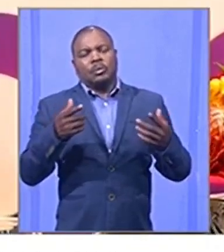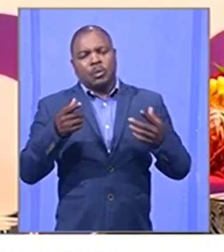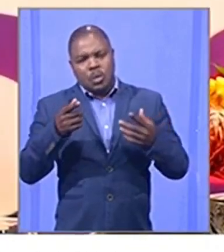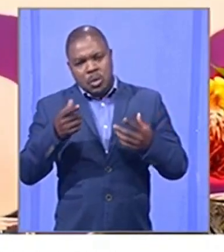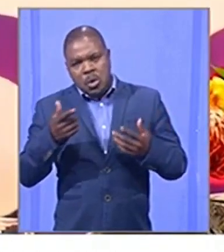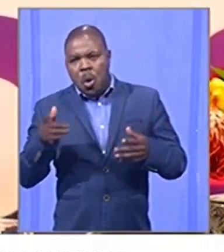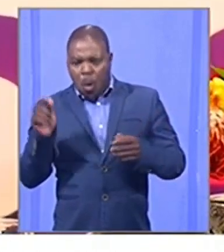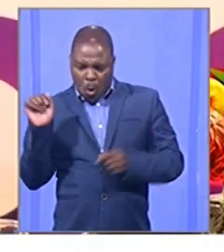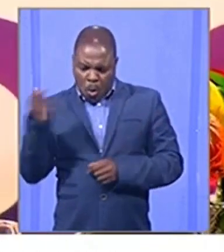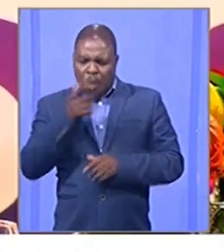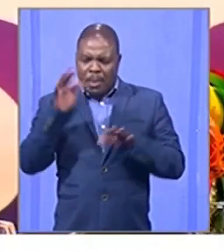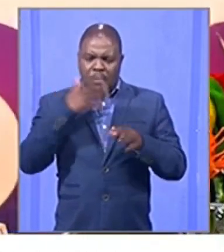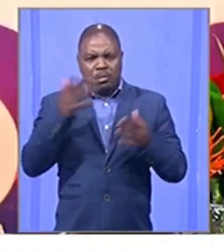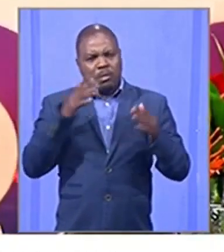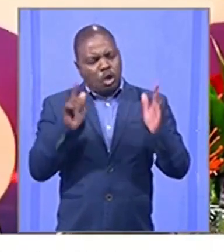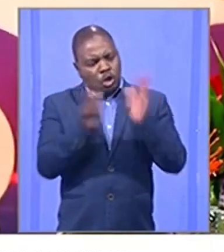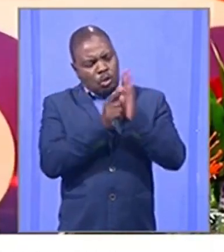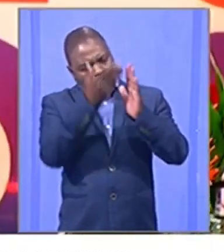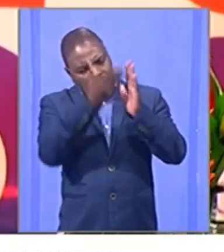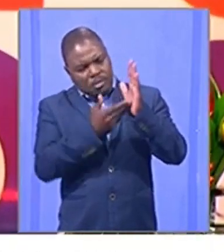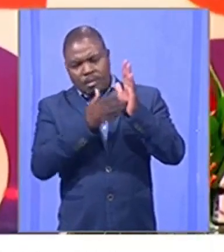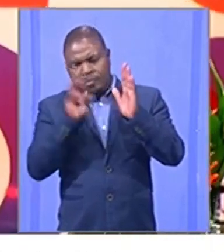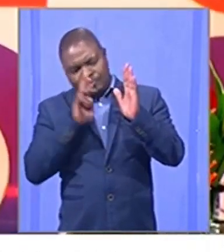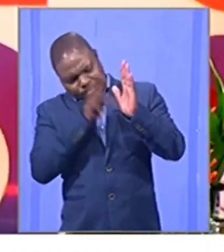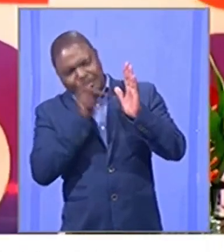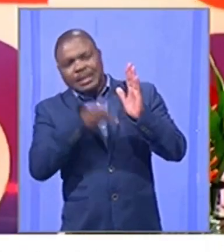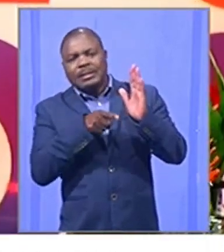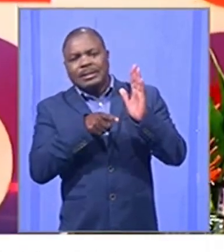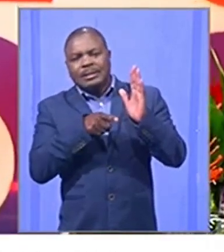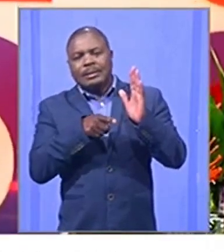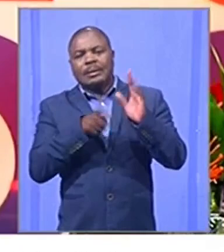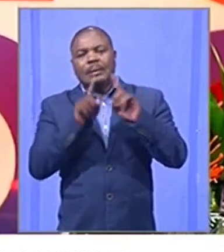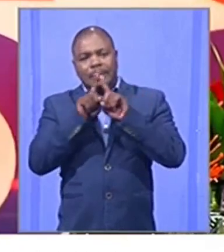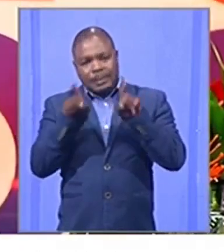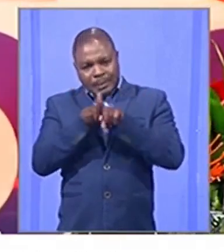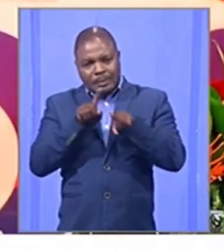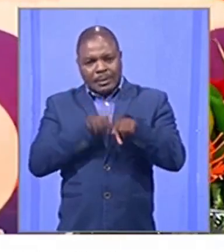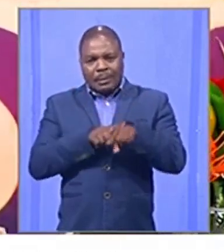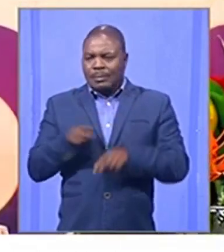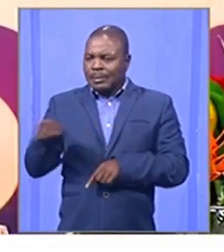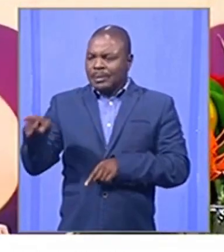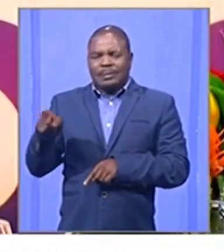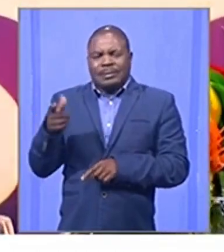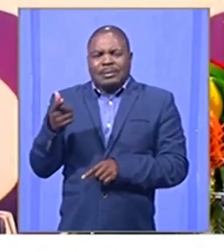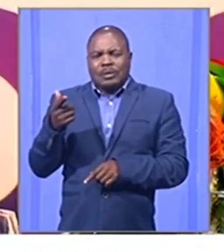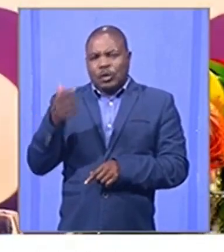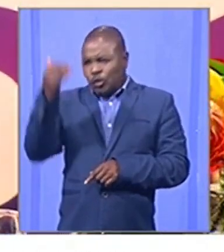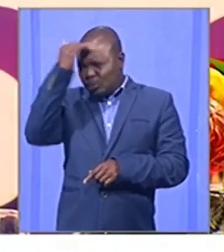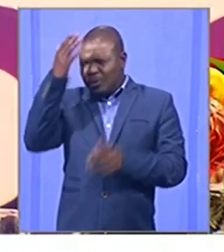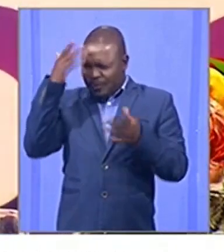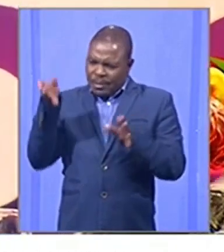one is above the law and all of that. Zuma is served. It's enough.